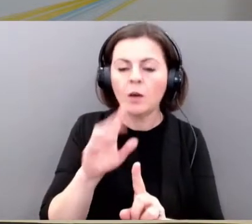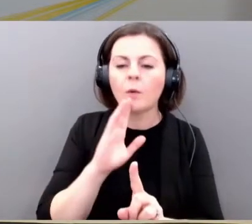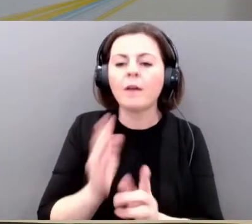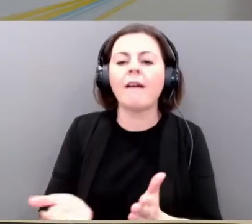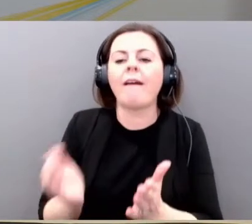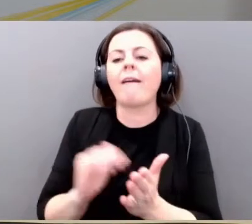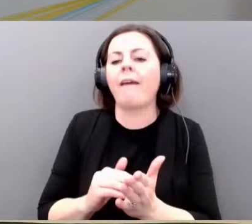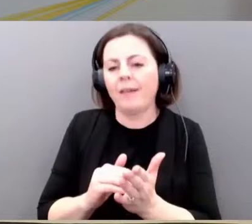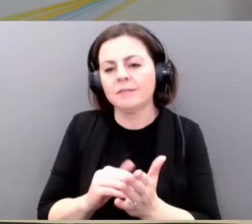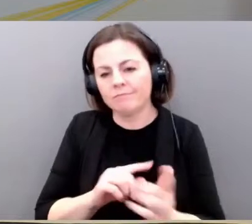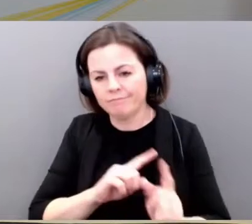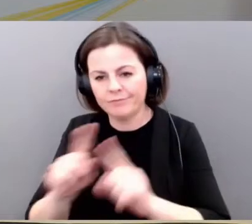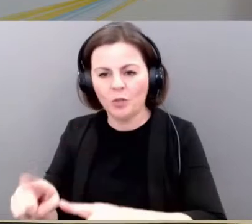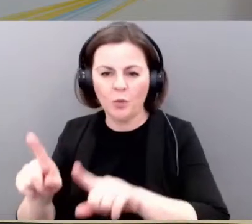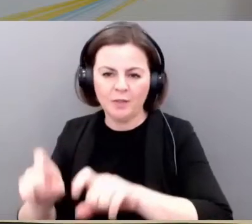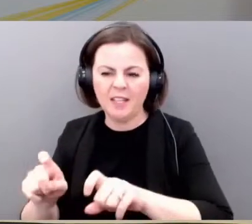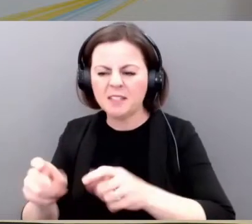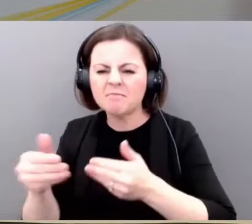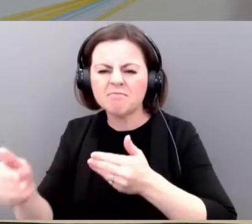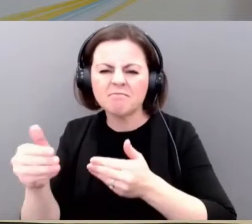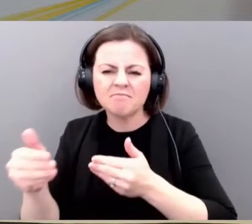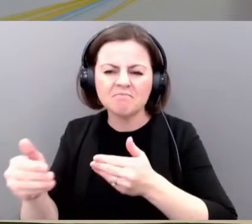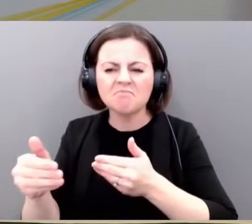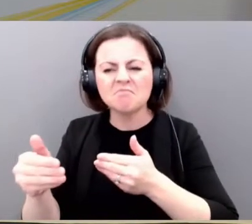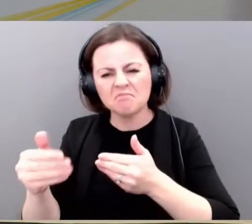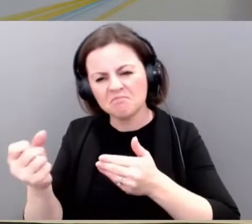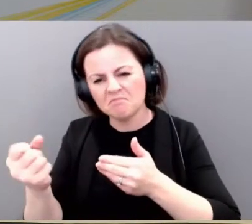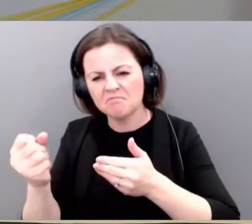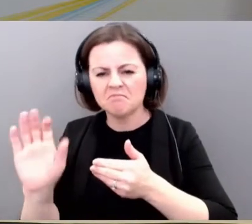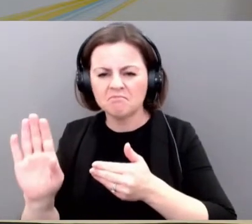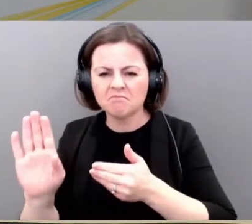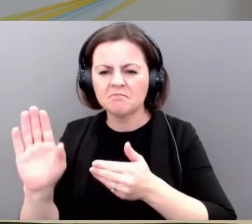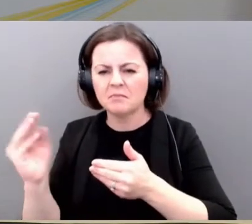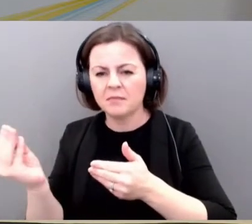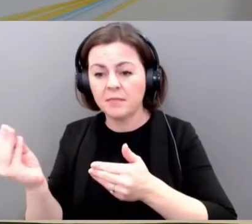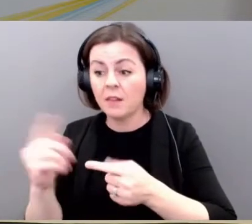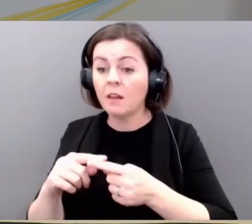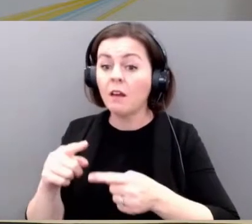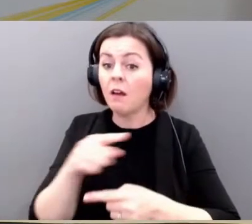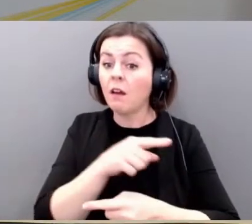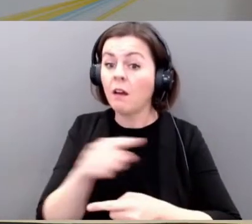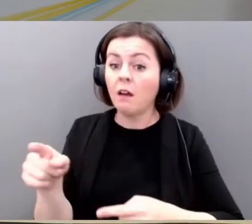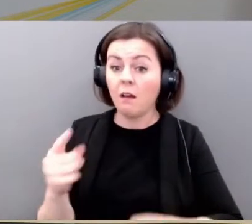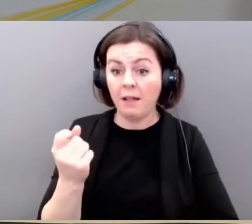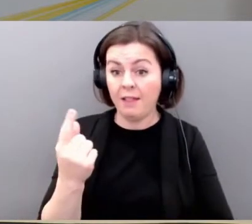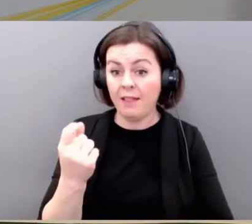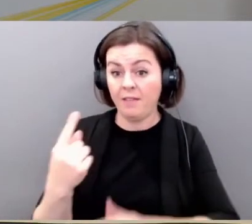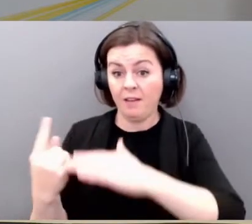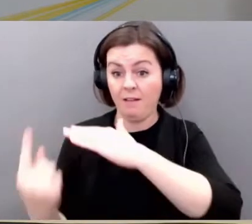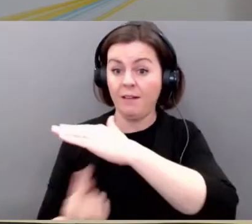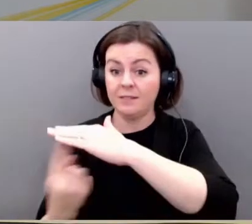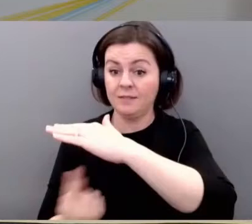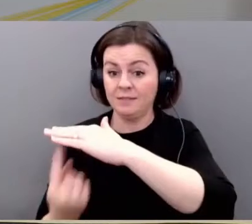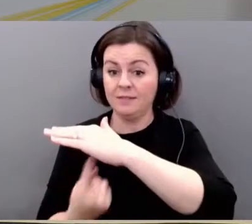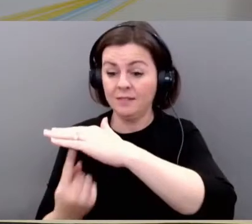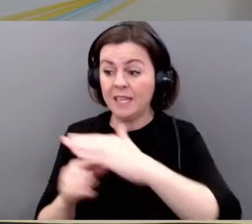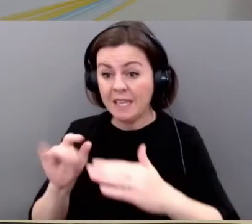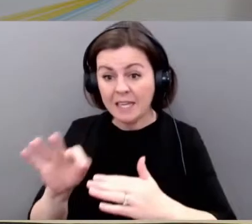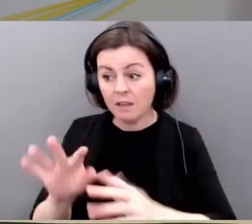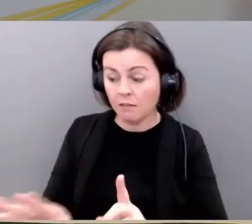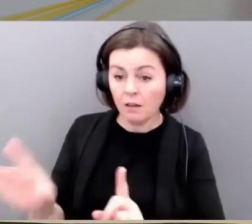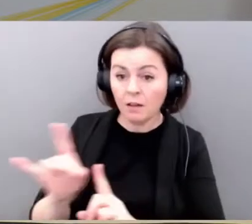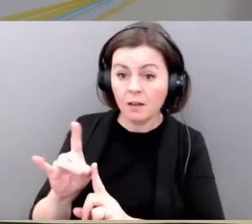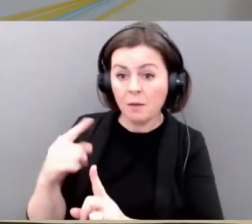next few days. Given they are in self-isolation, if any of them are positive for COVID-19, they will have very few,